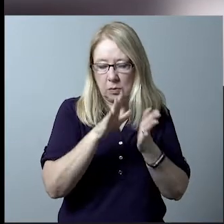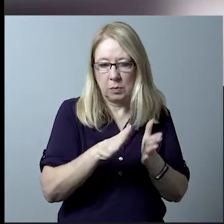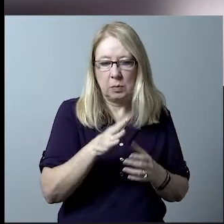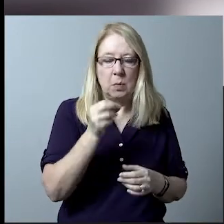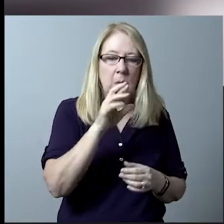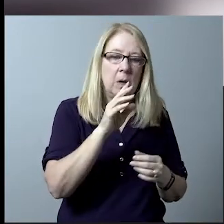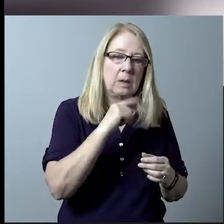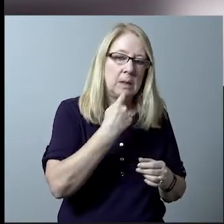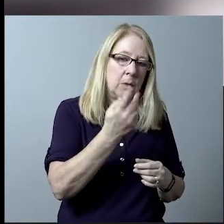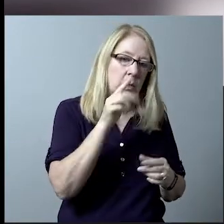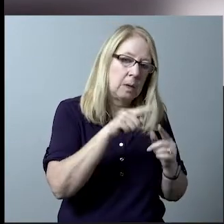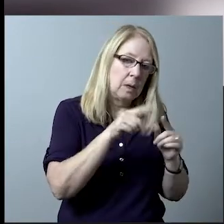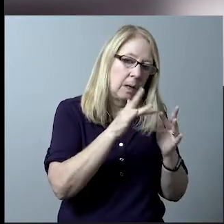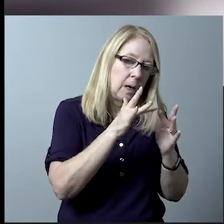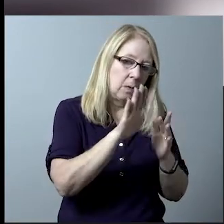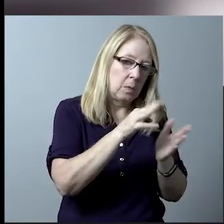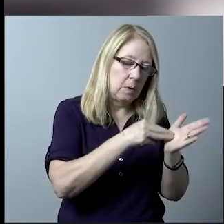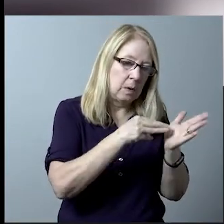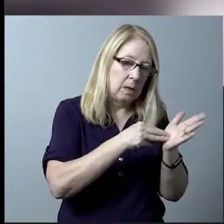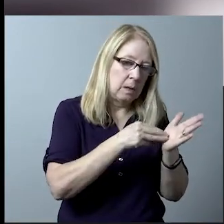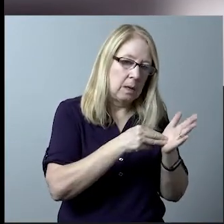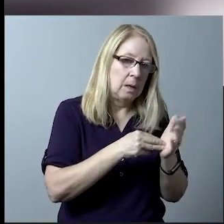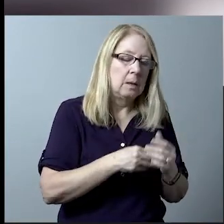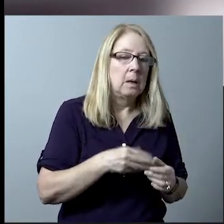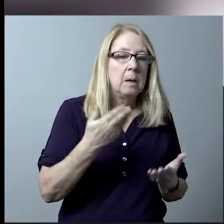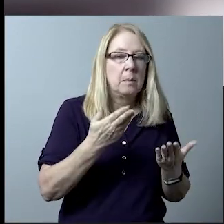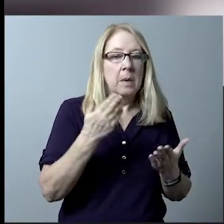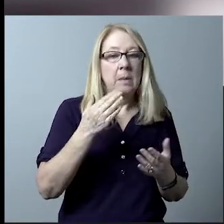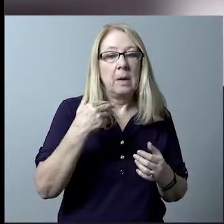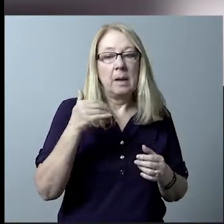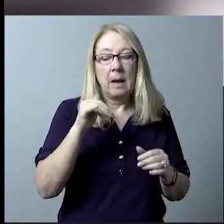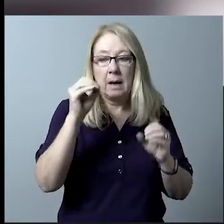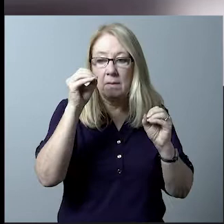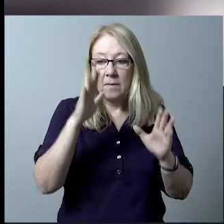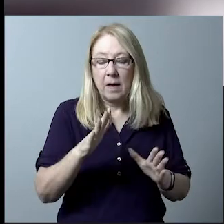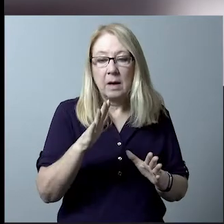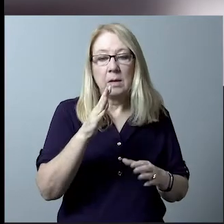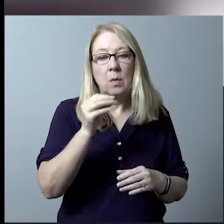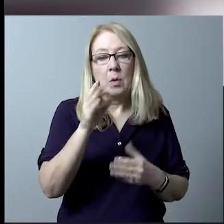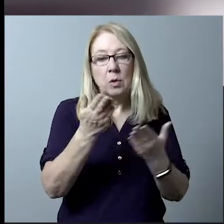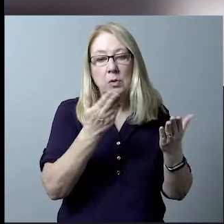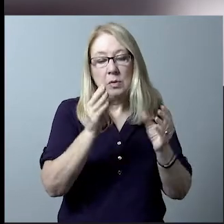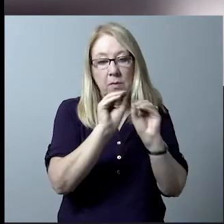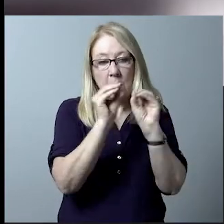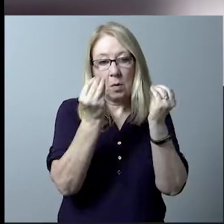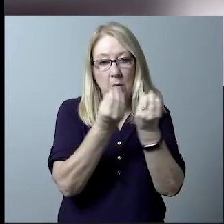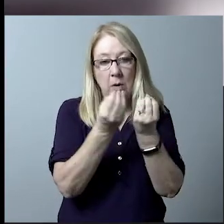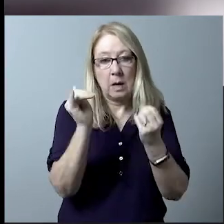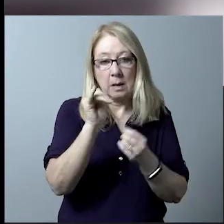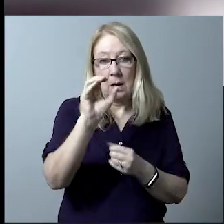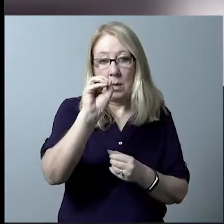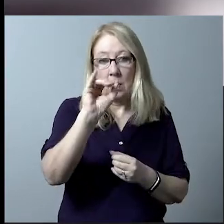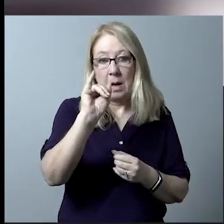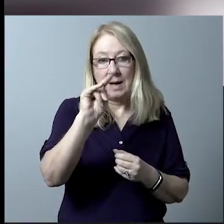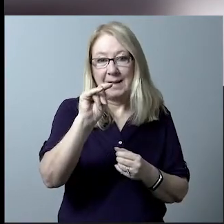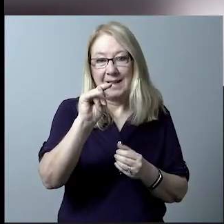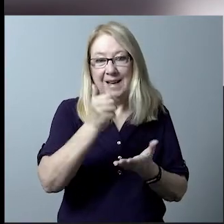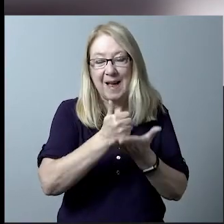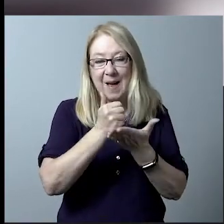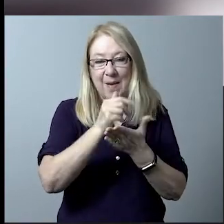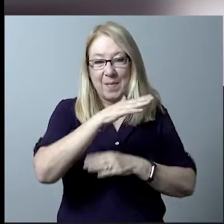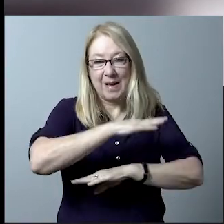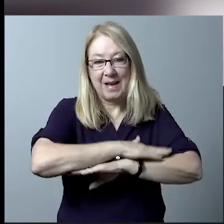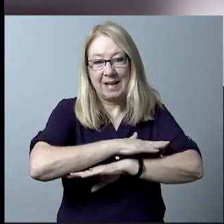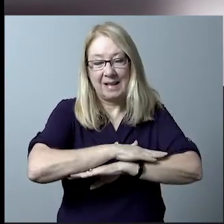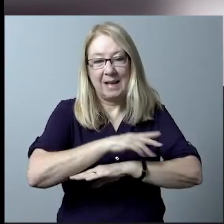if you are a student. You may be asked by members of the campus community, such as faculty or service organizations like